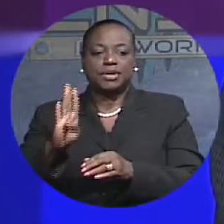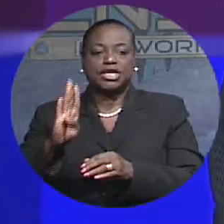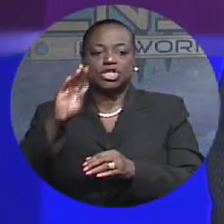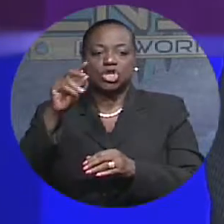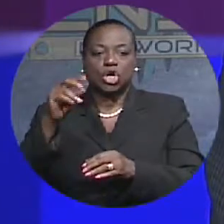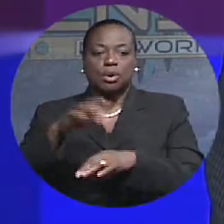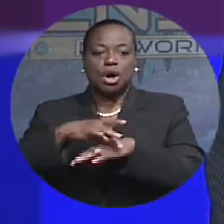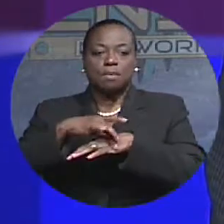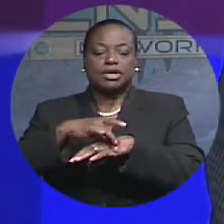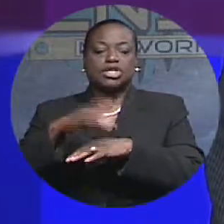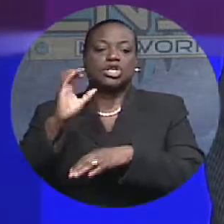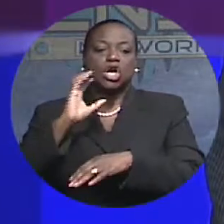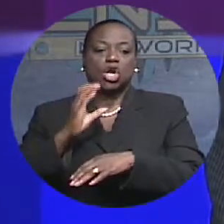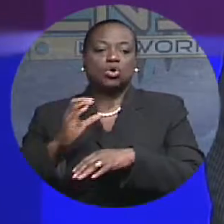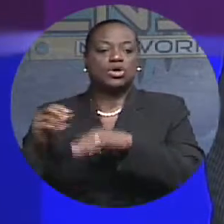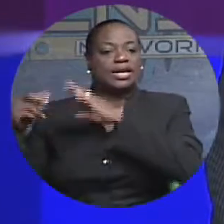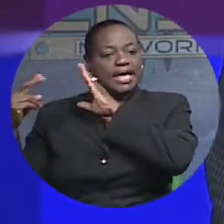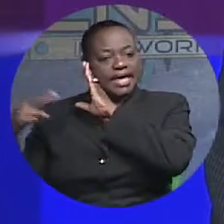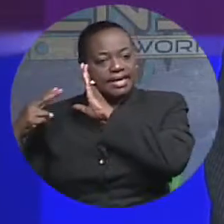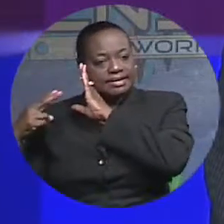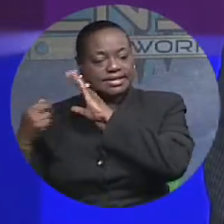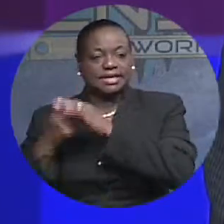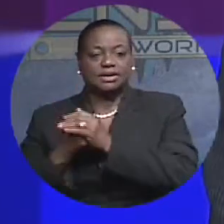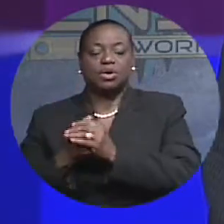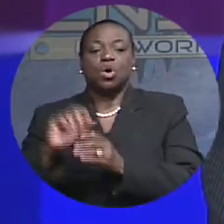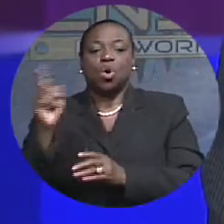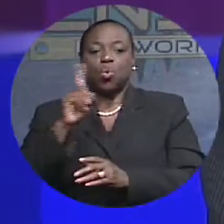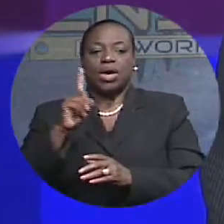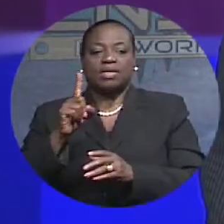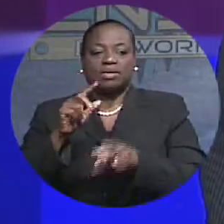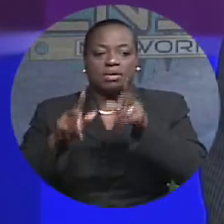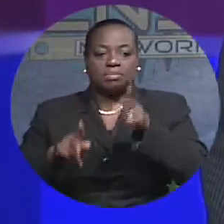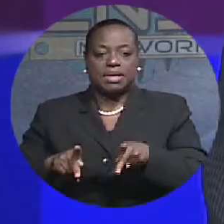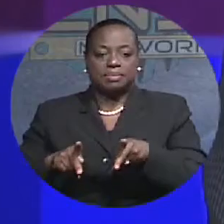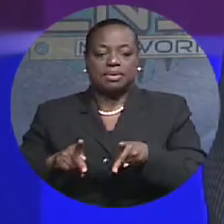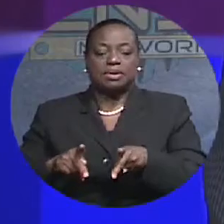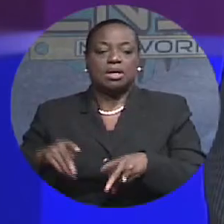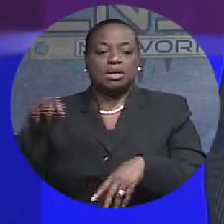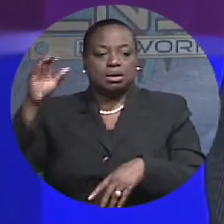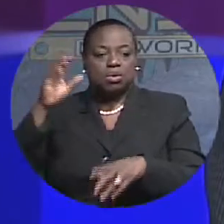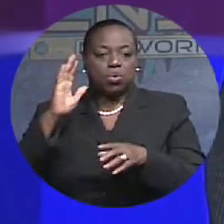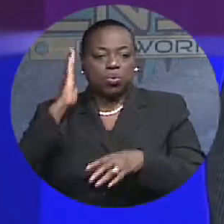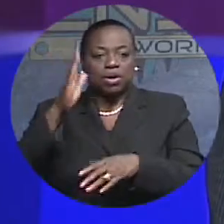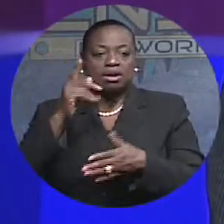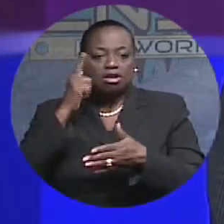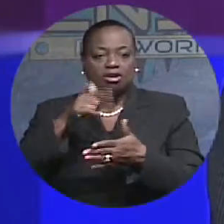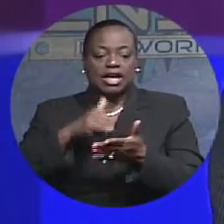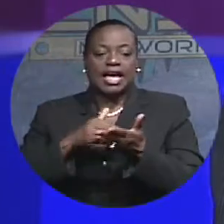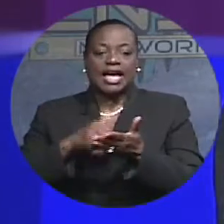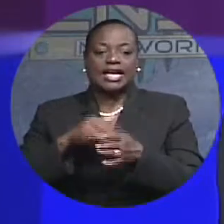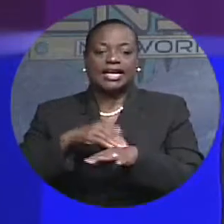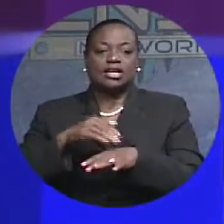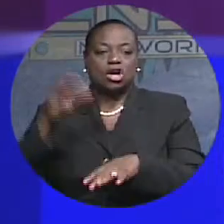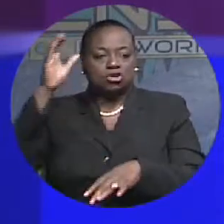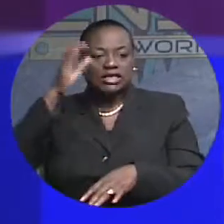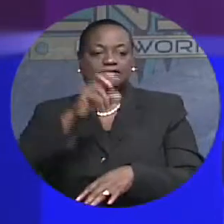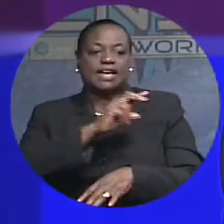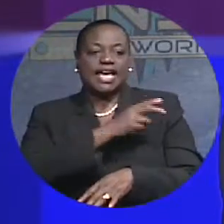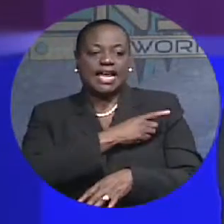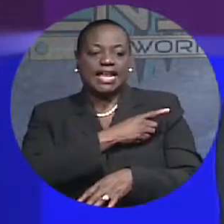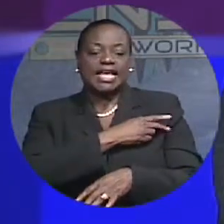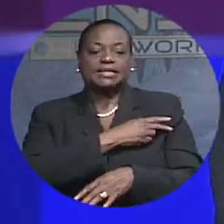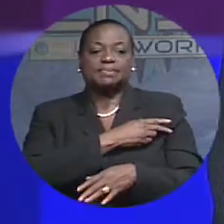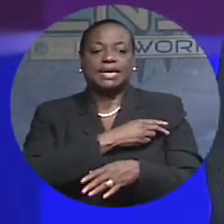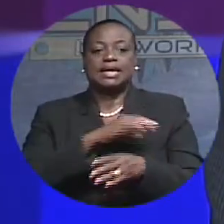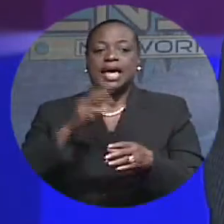the draft act will be presented to key stakeholders in the industry. Consultant Christopher Headley has been engaged in consultation works